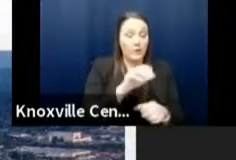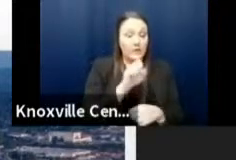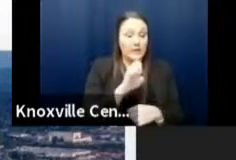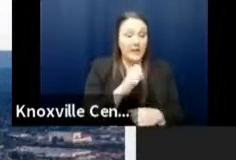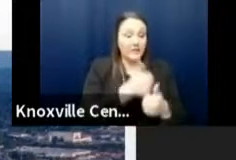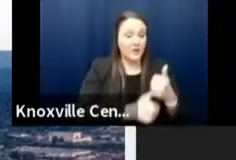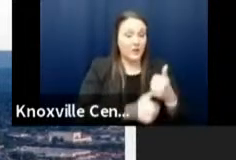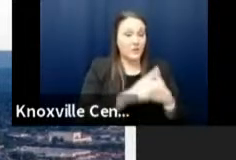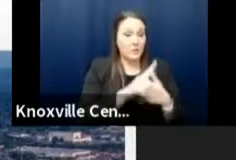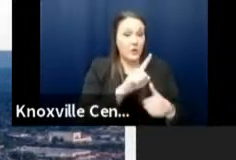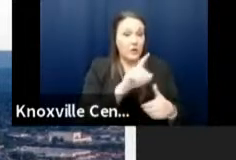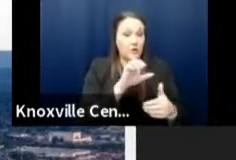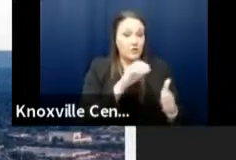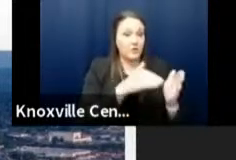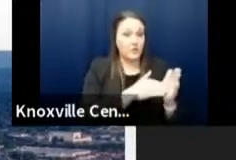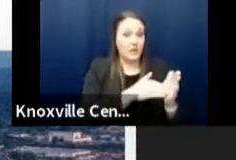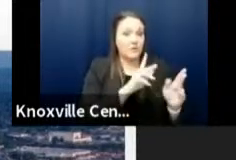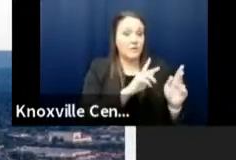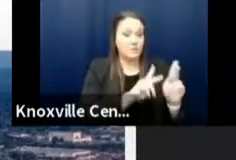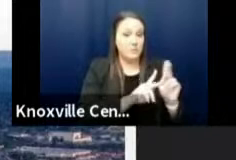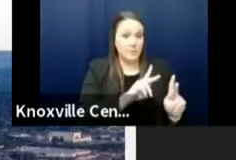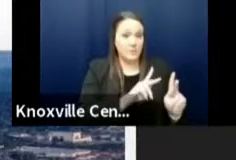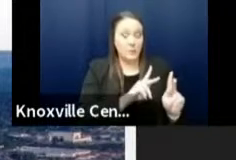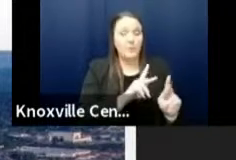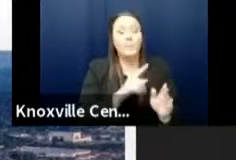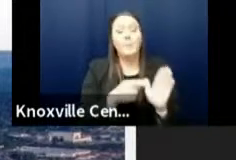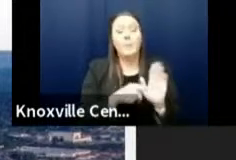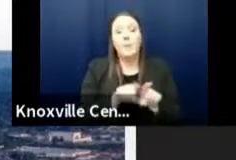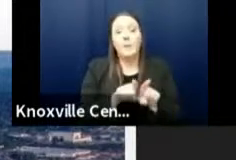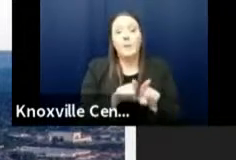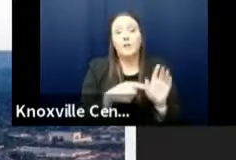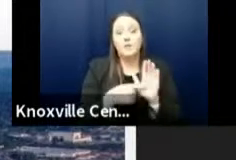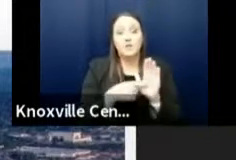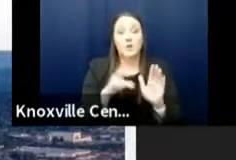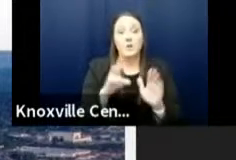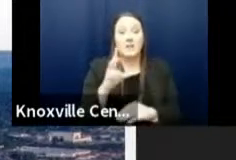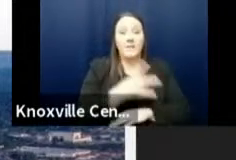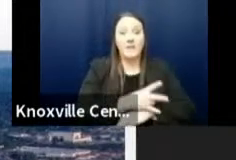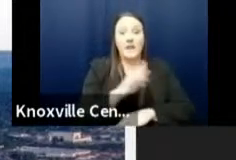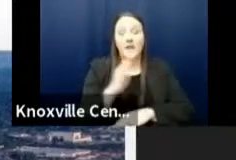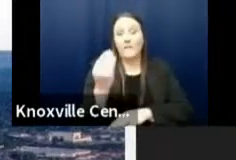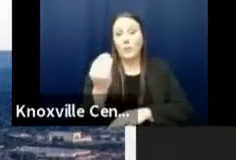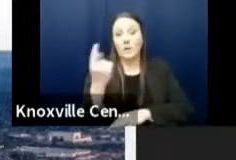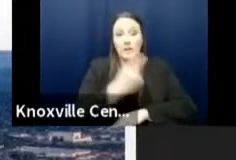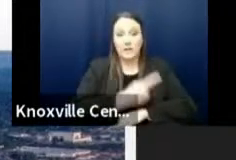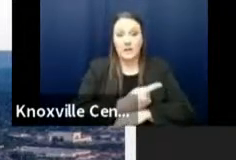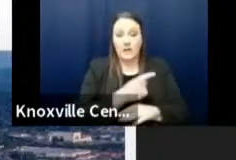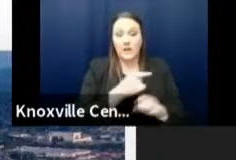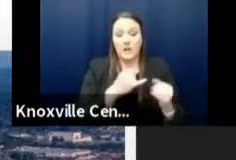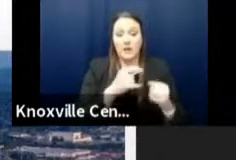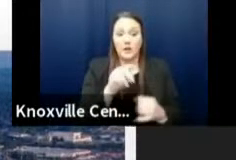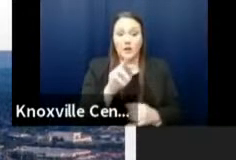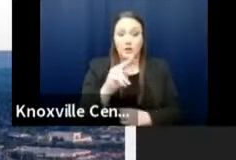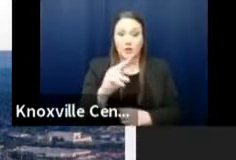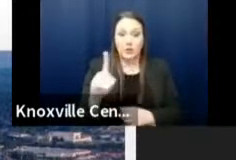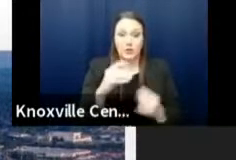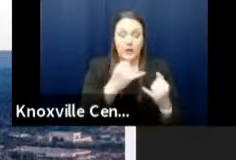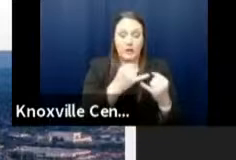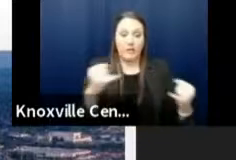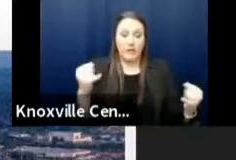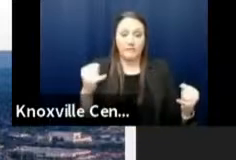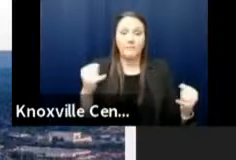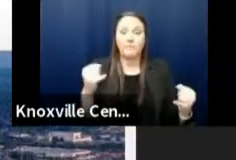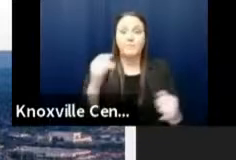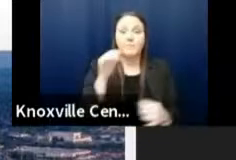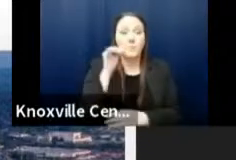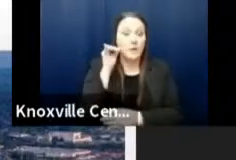100,000 population. On this graph, we also show the 7-day and 14-day trend line. As of yesterday, our 7-day and